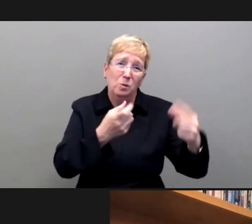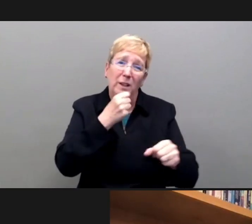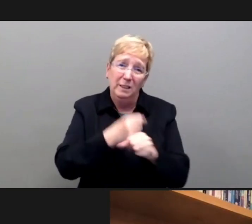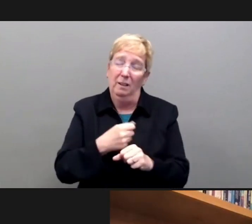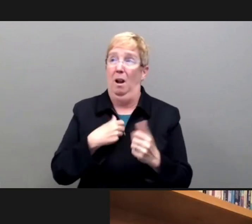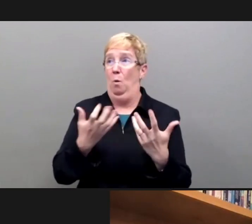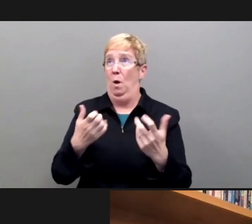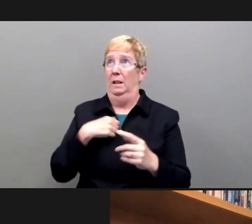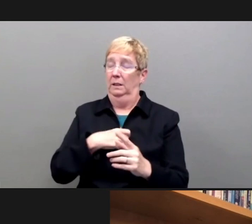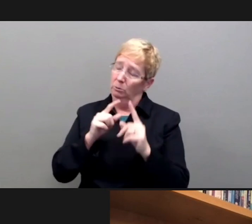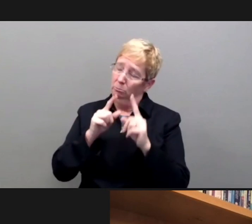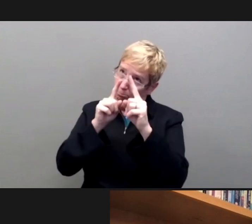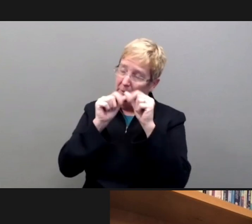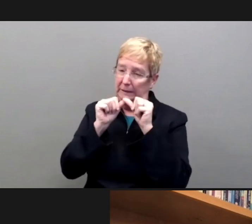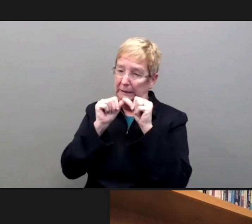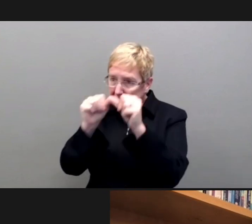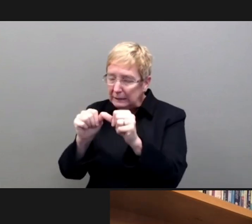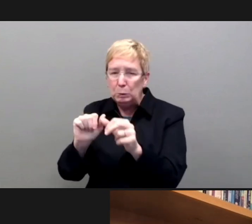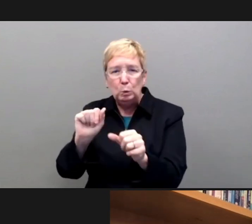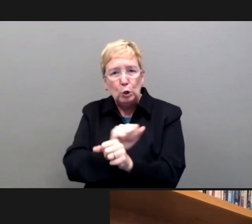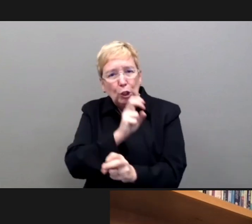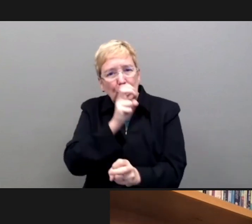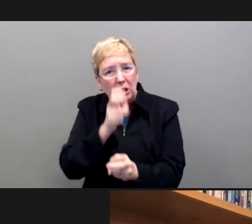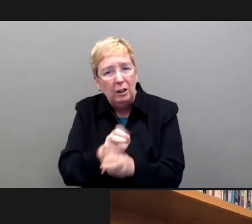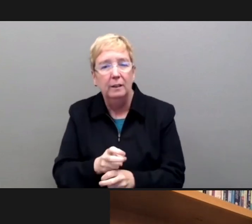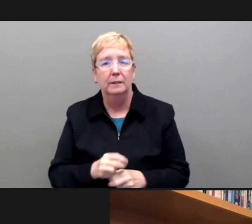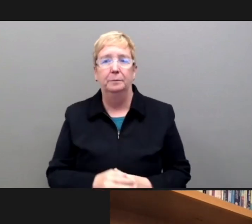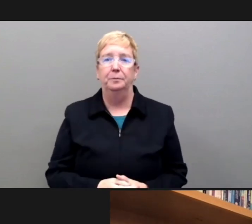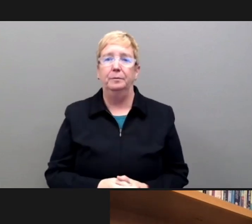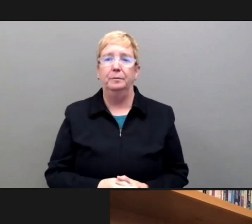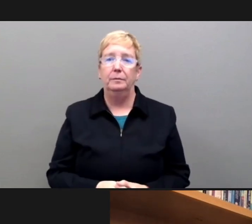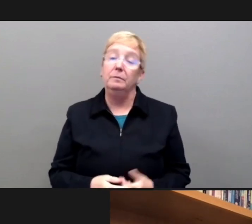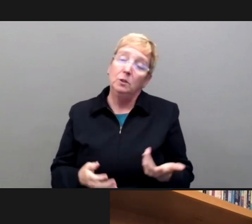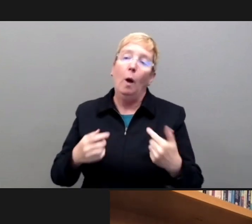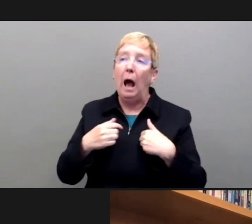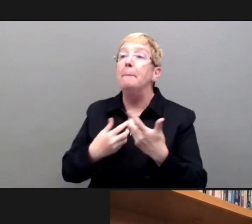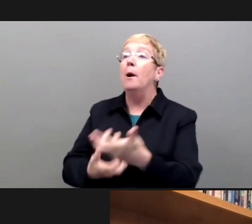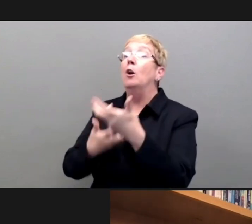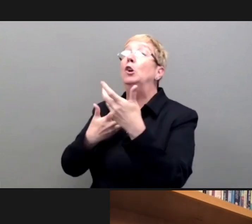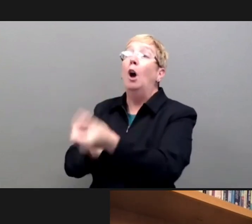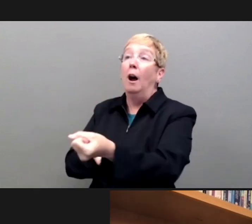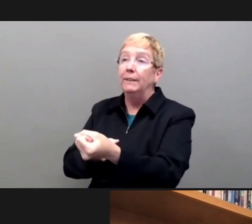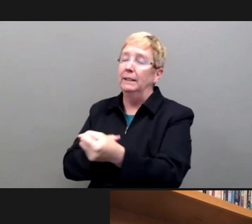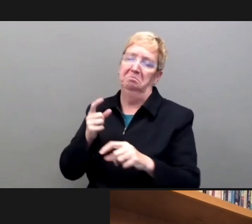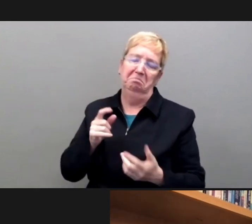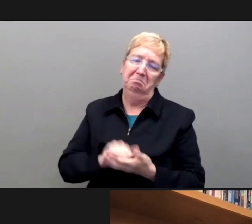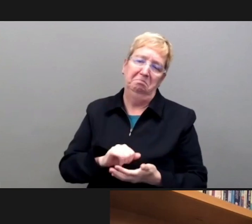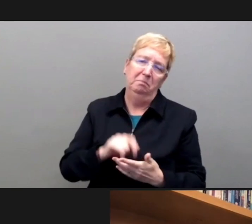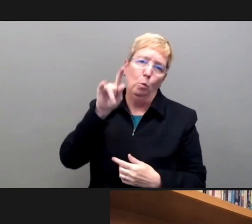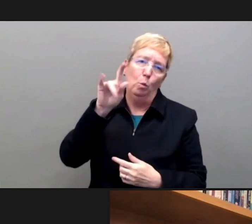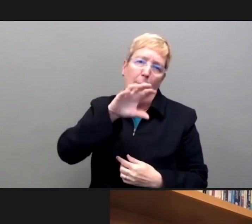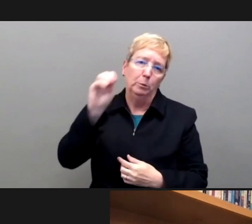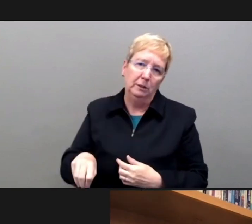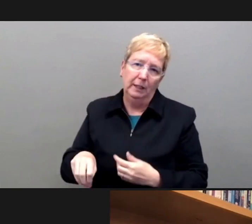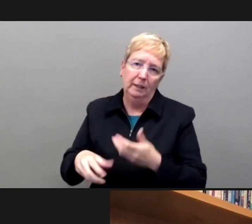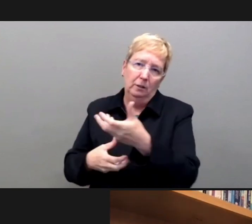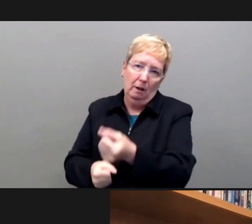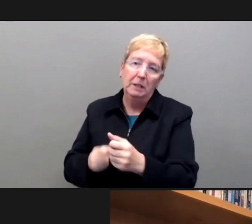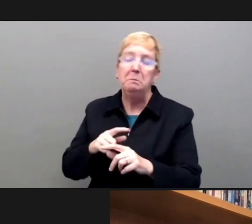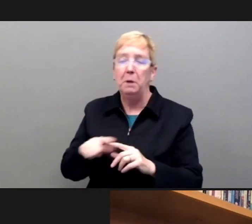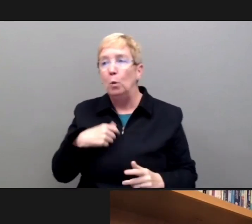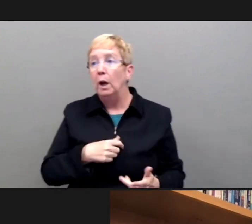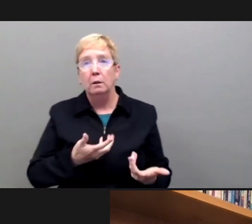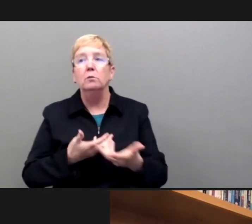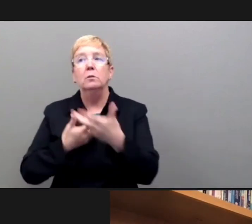And we are as confident as you can be in the situation we currently are in about the decisions that we have now made.